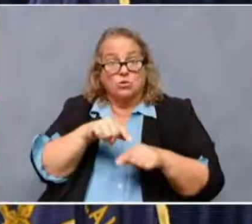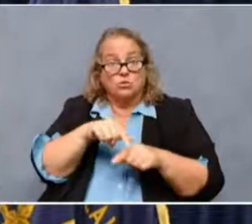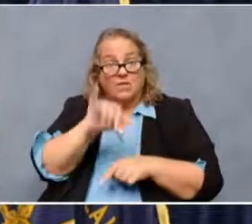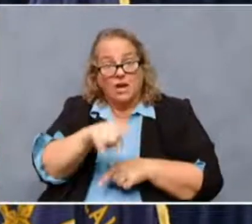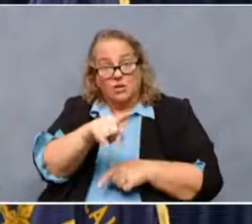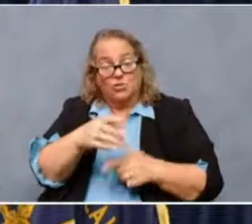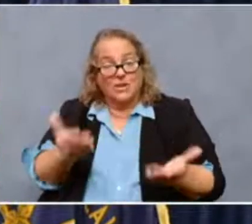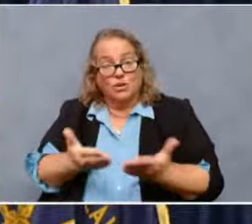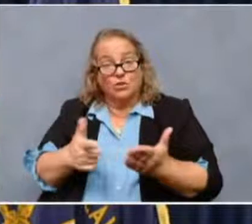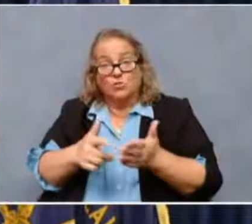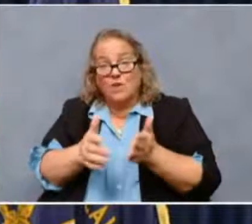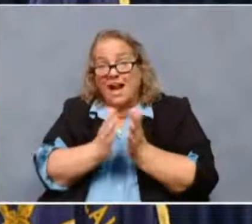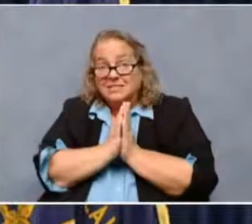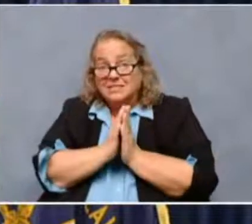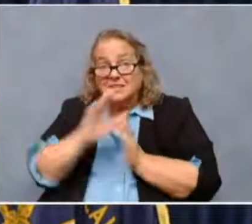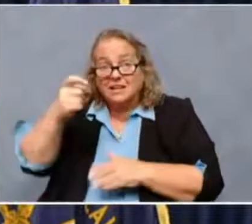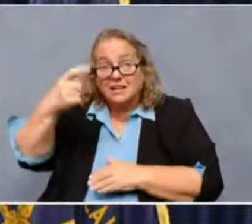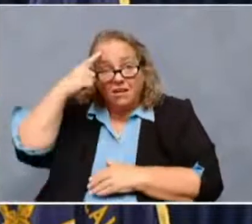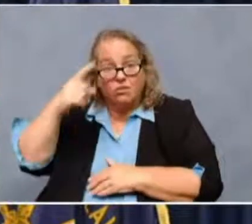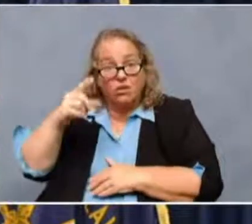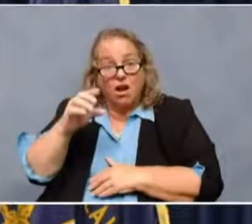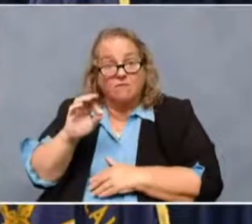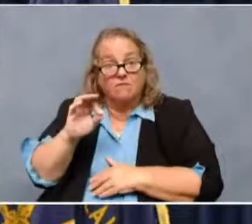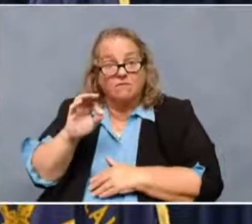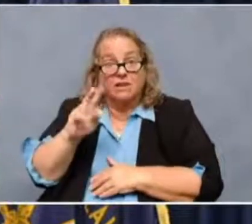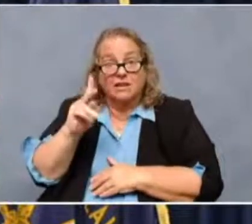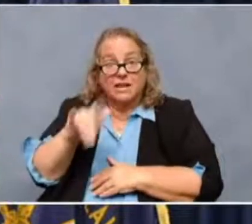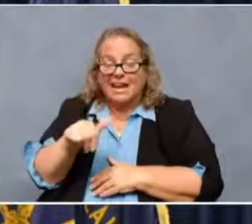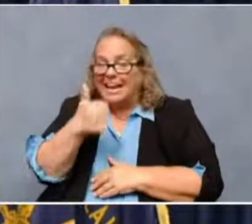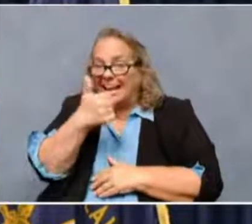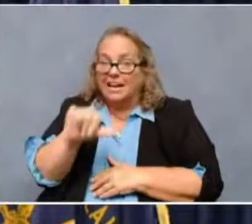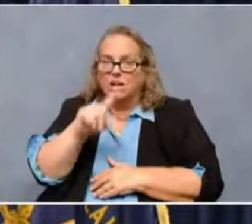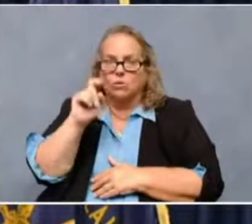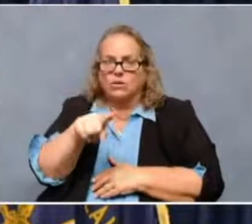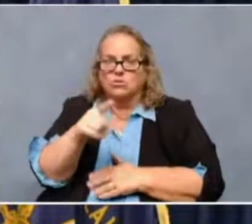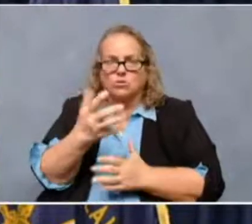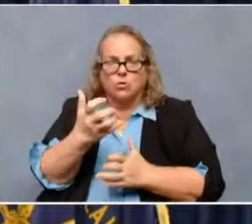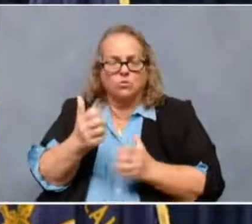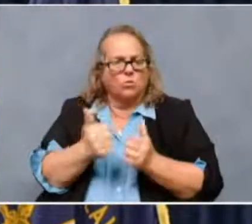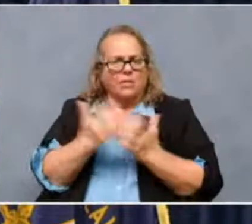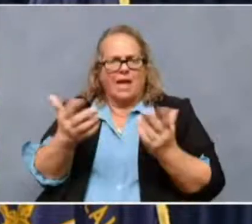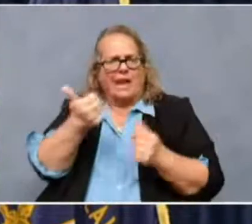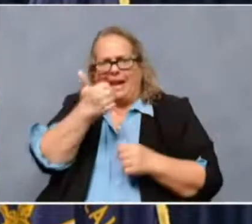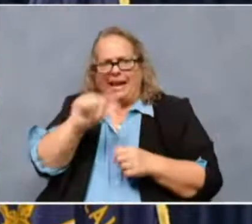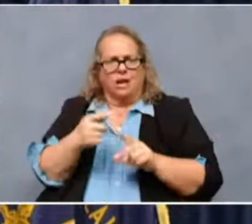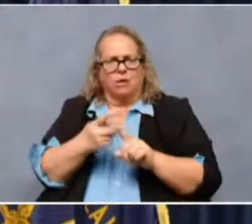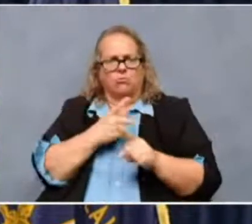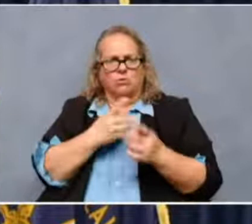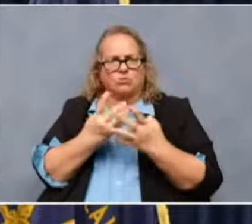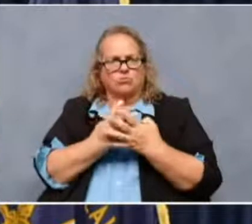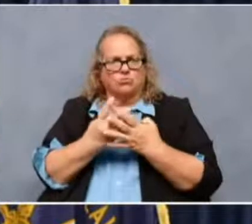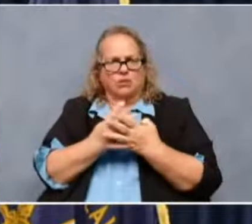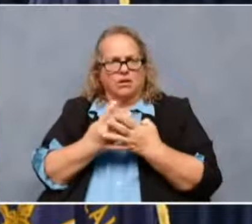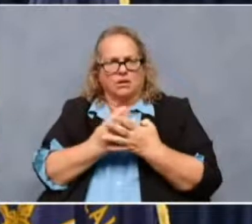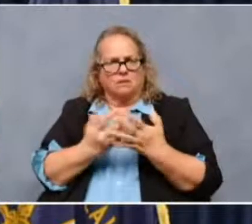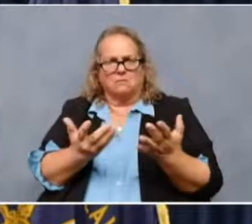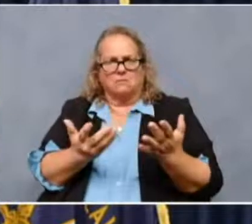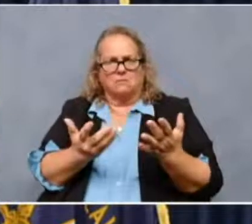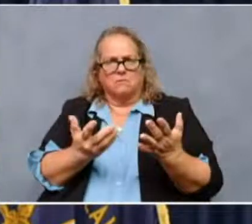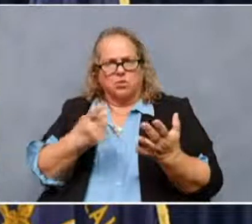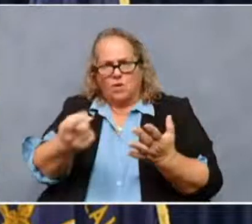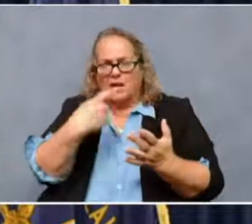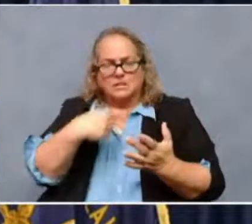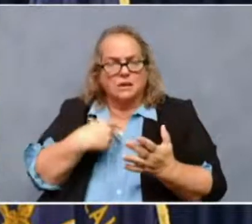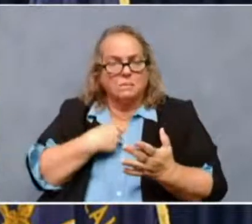the Commonwealth of Kentucky any question that you want to, without any pre-screening, without anyone suggesting we have to stay on